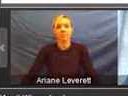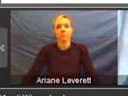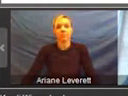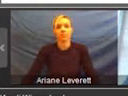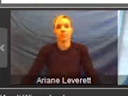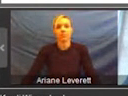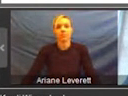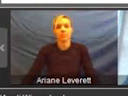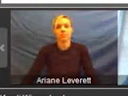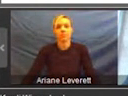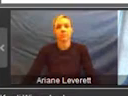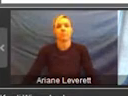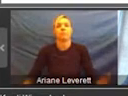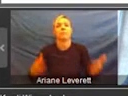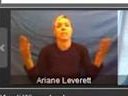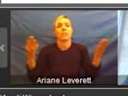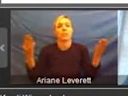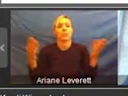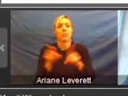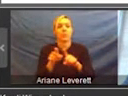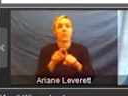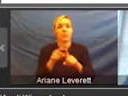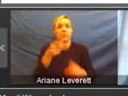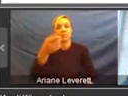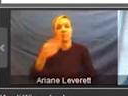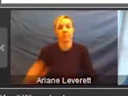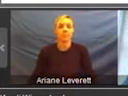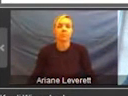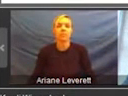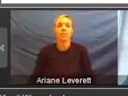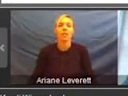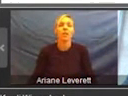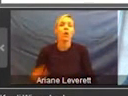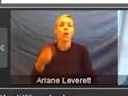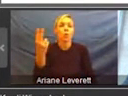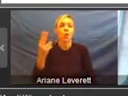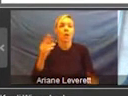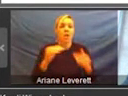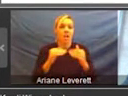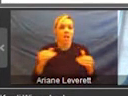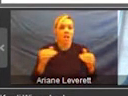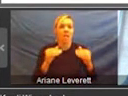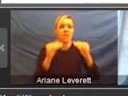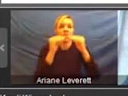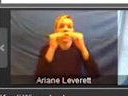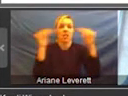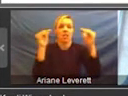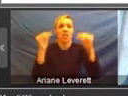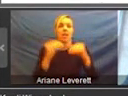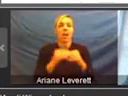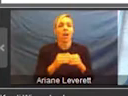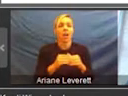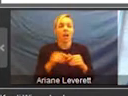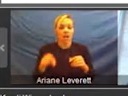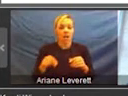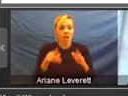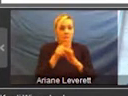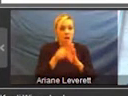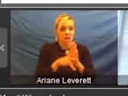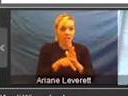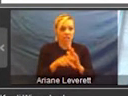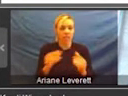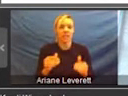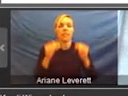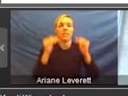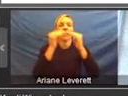And also here, to these two main levels, like the policy and the actionable level, we do see as